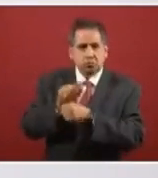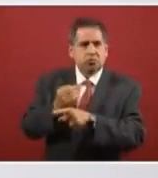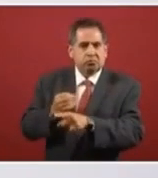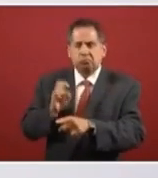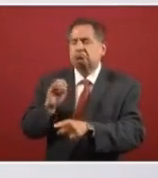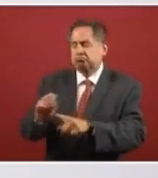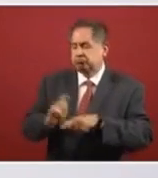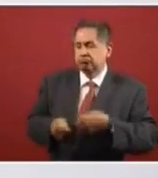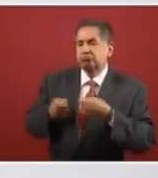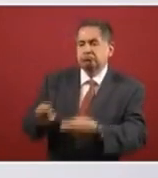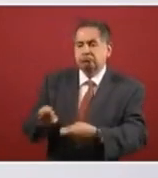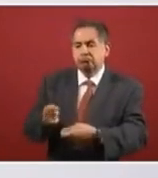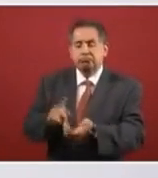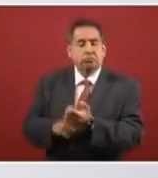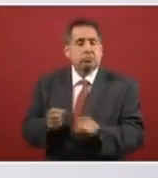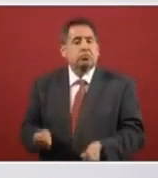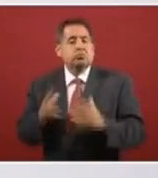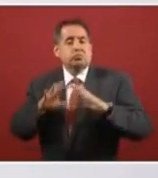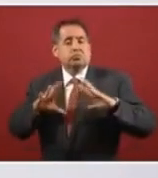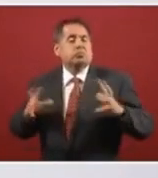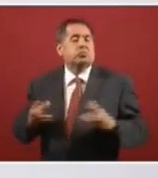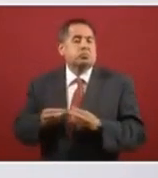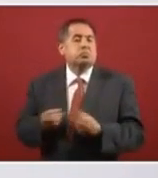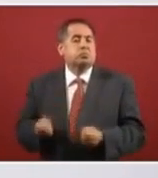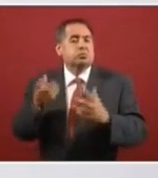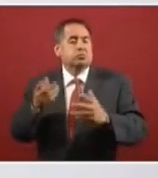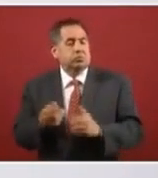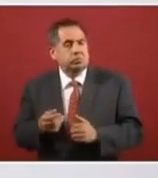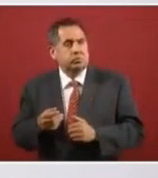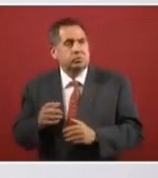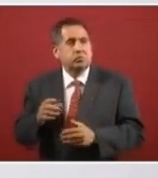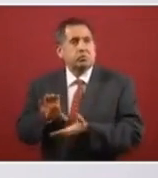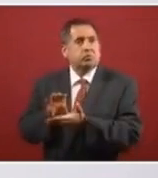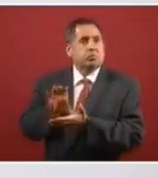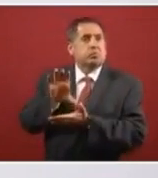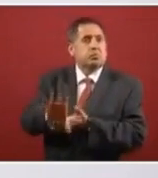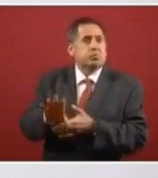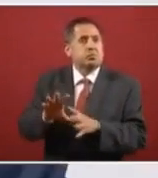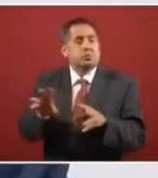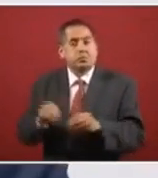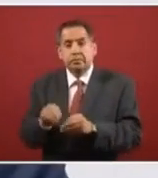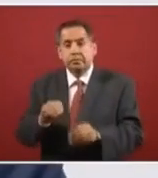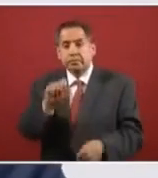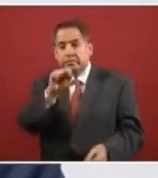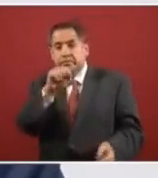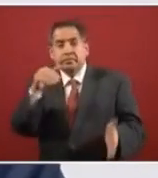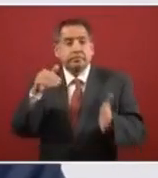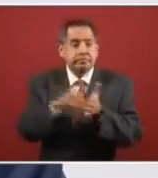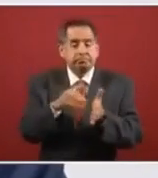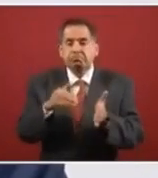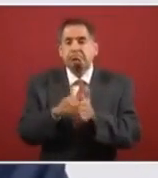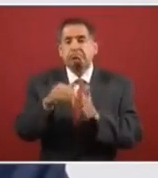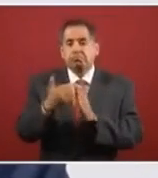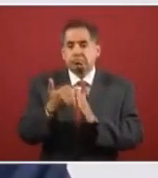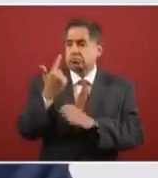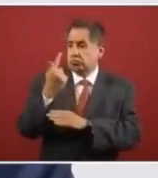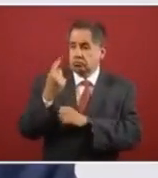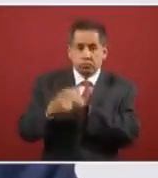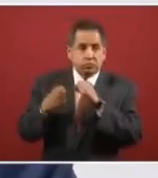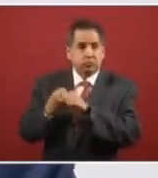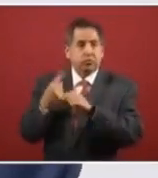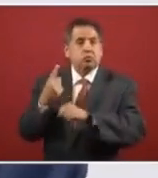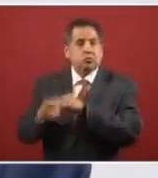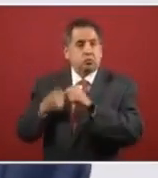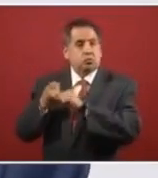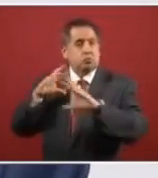thousand students which means an investment of in the year of sixty thousand million